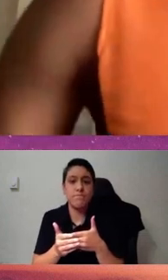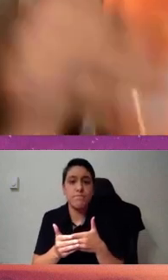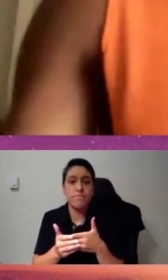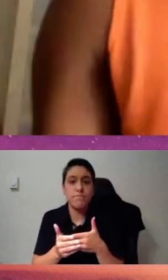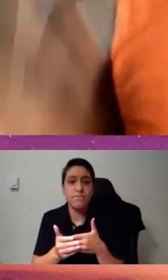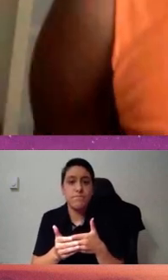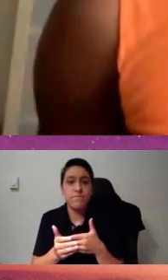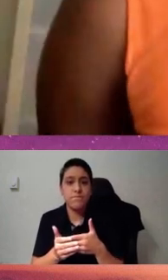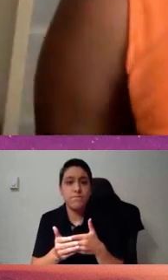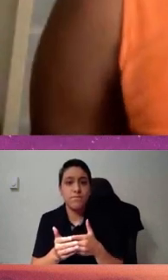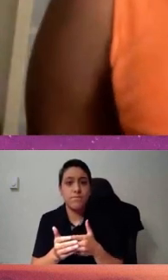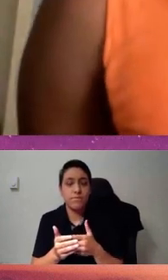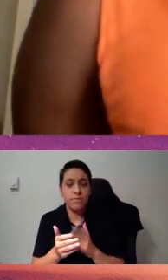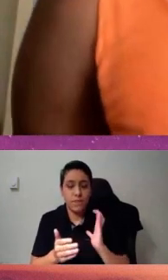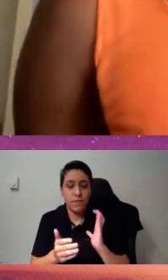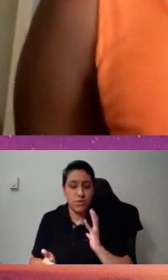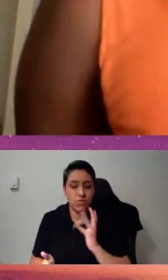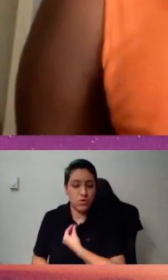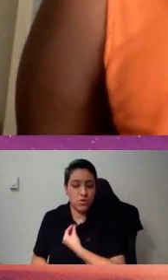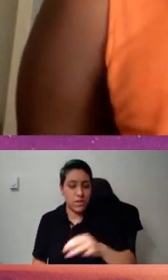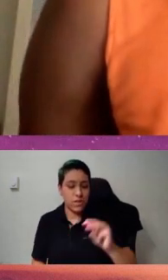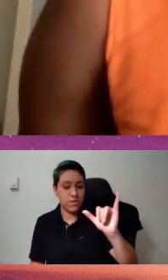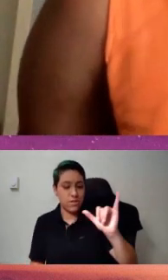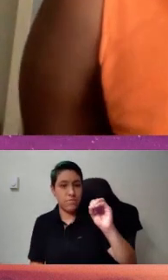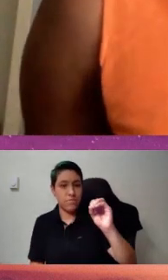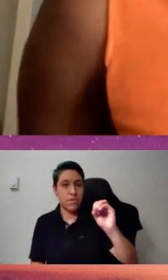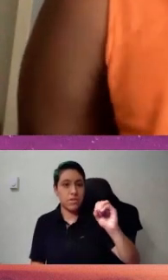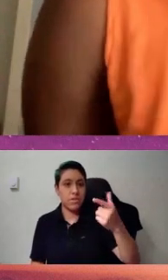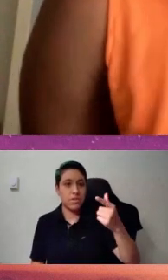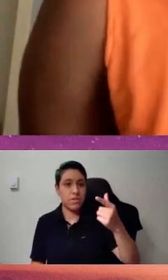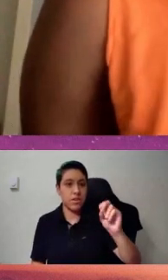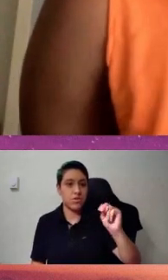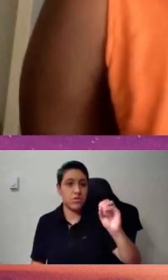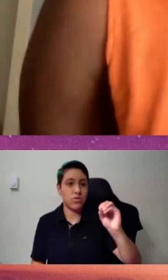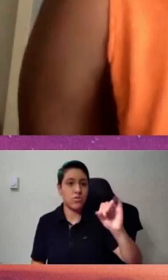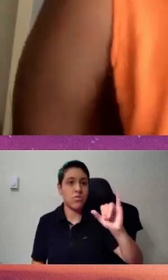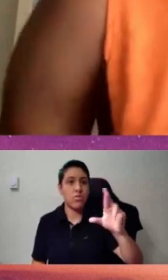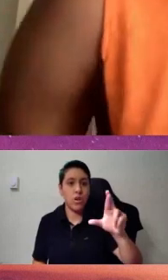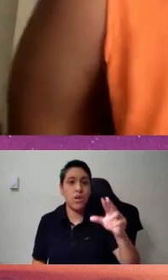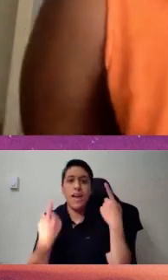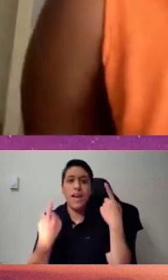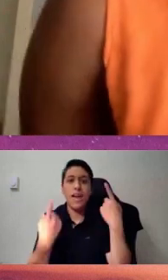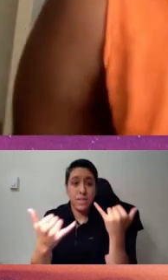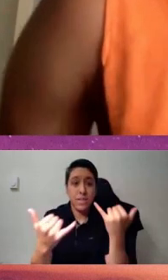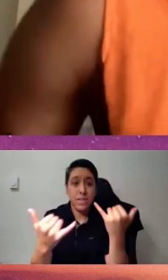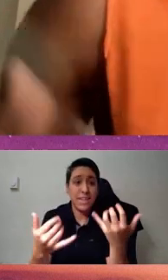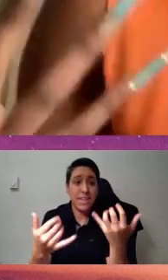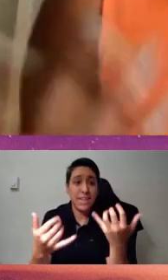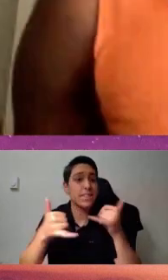it's transmisogenoir even, it's today, we still have it,